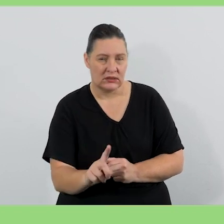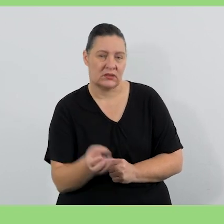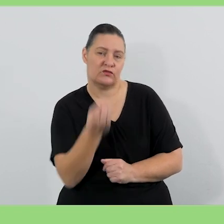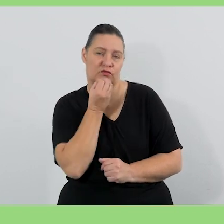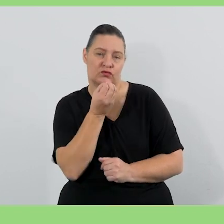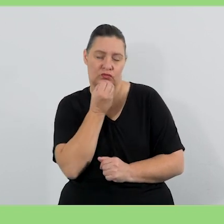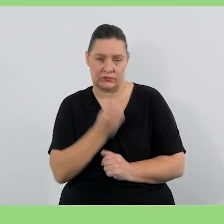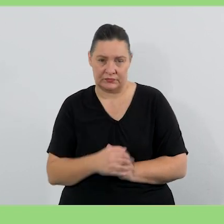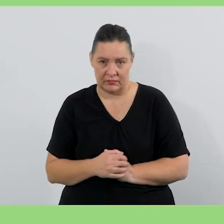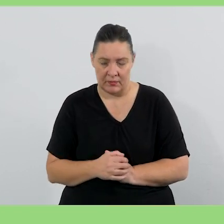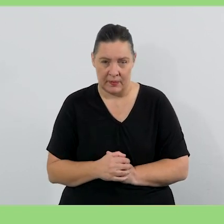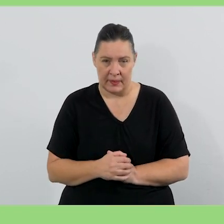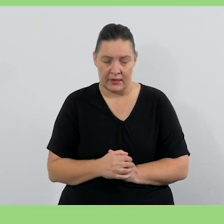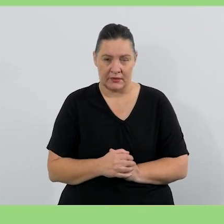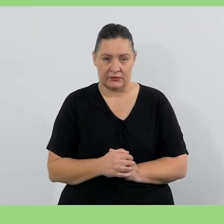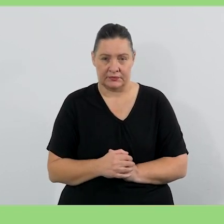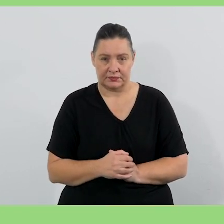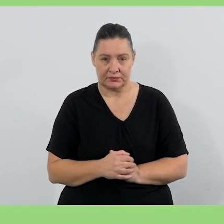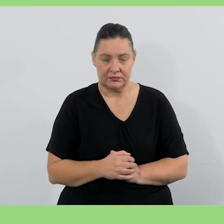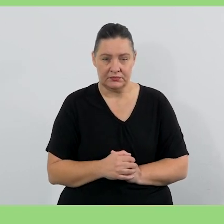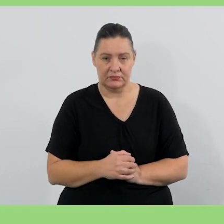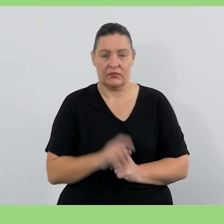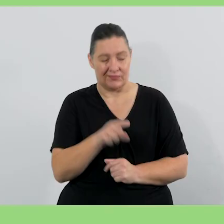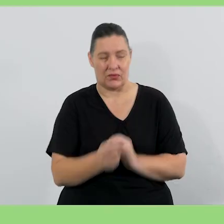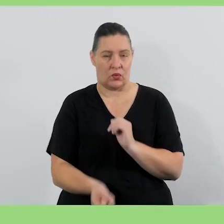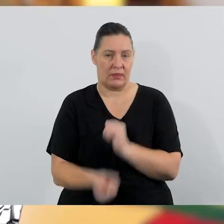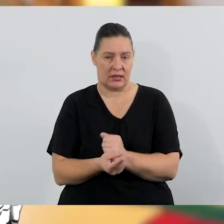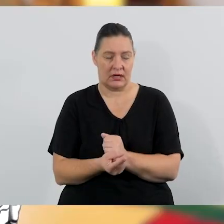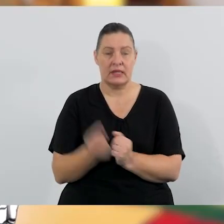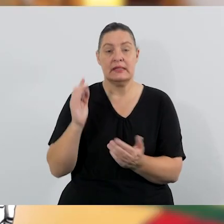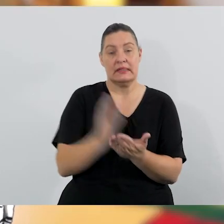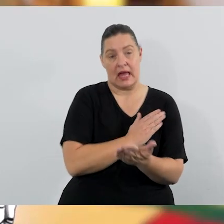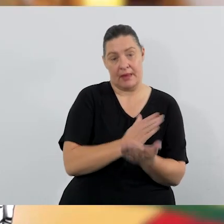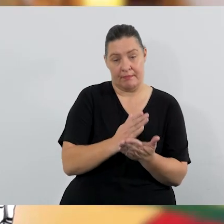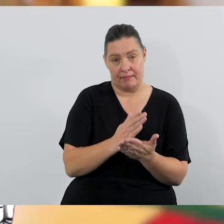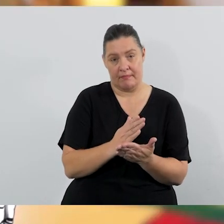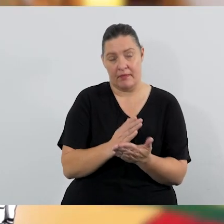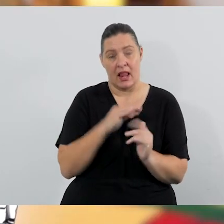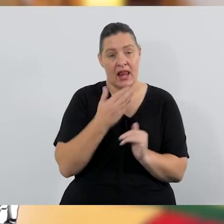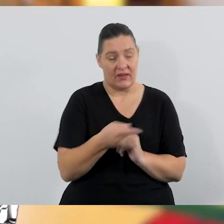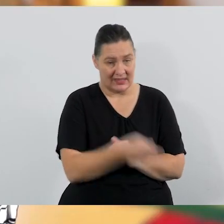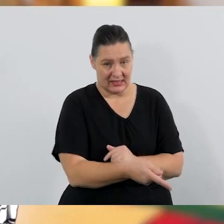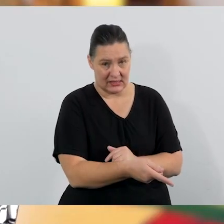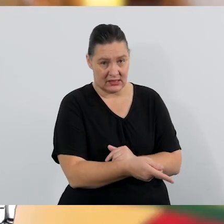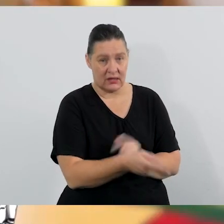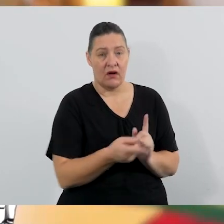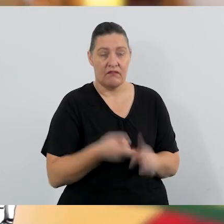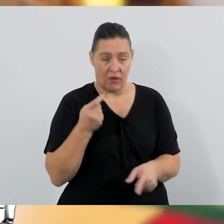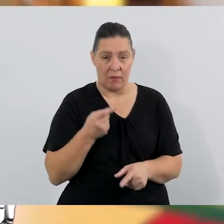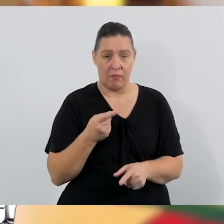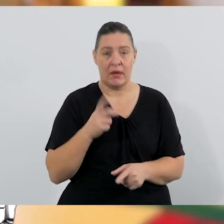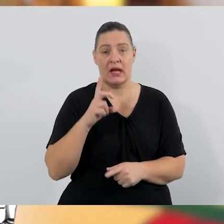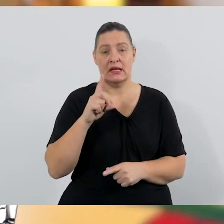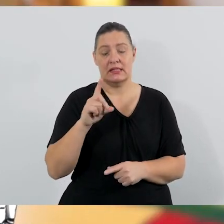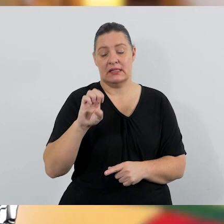nutrition. Right, so that is what will happen. So some of the remains that will be leftovers from